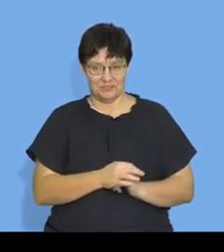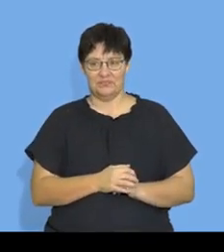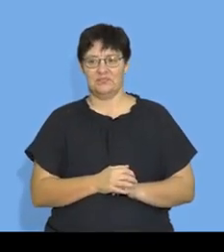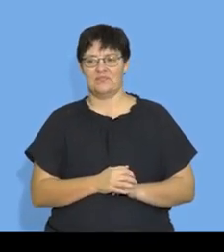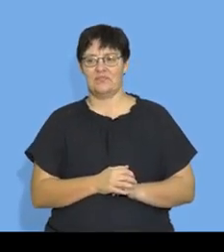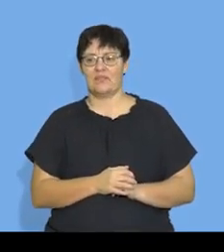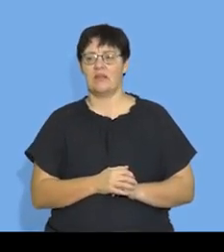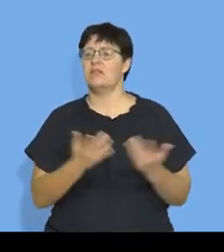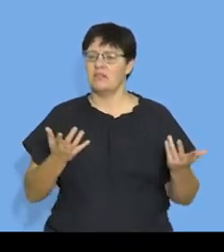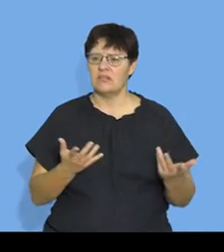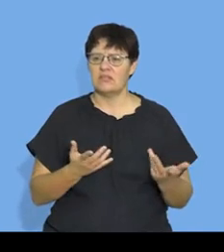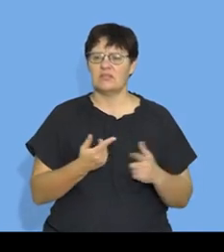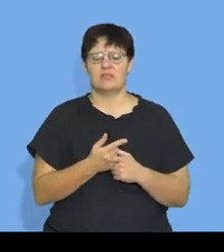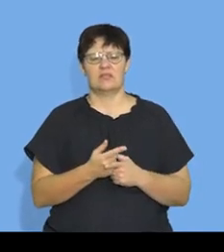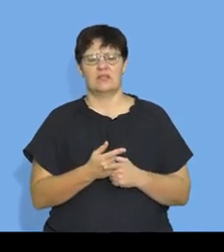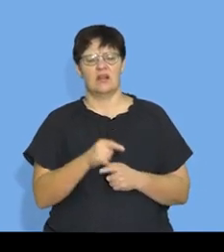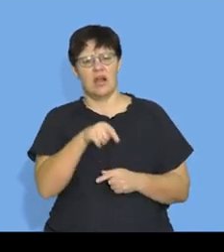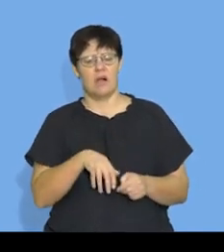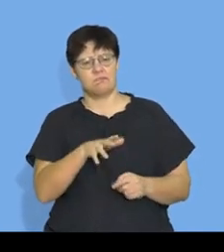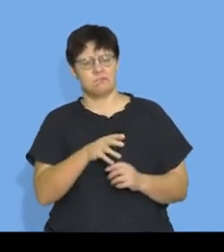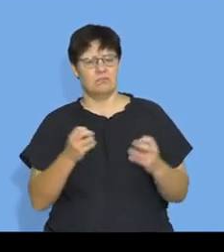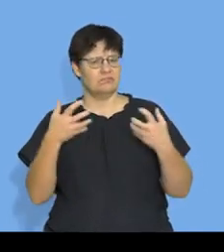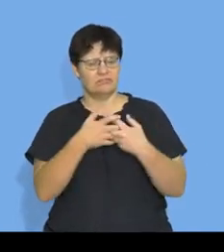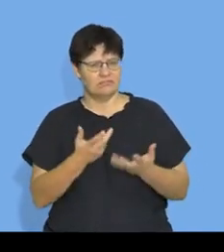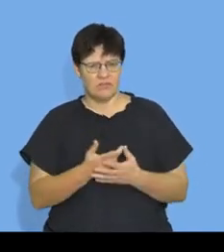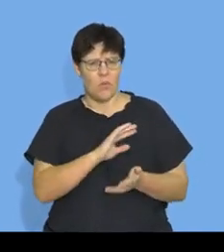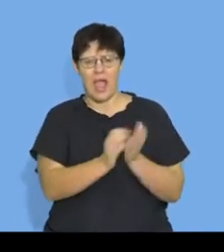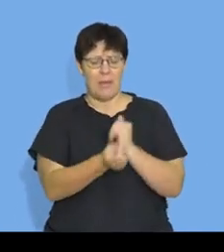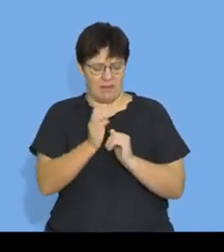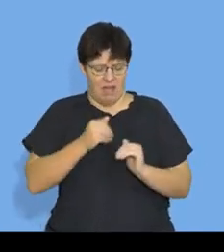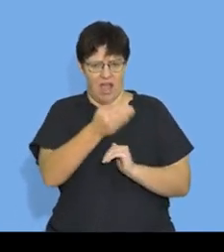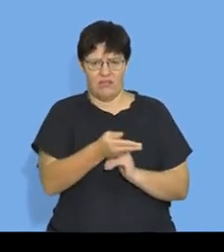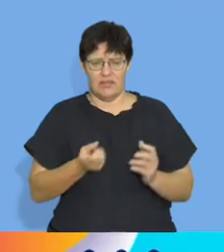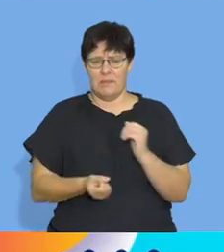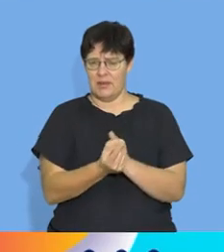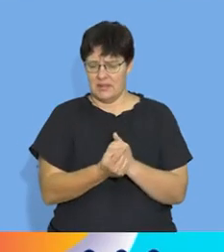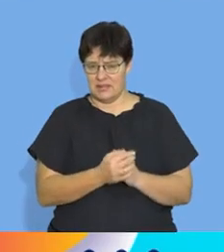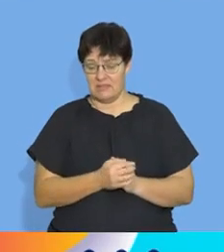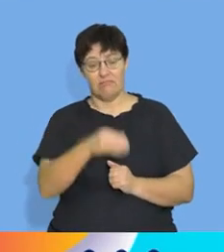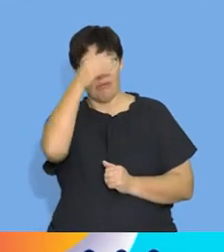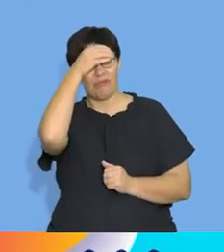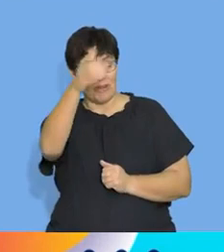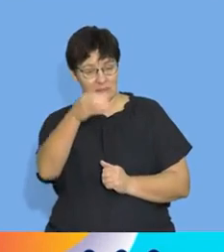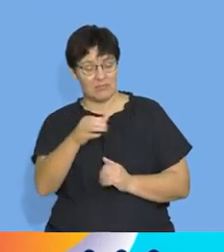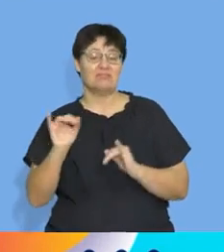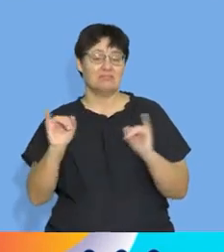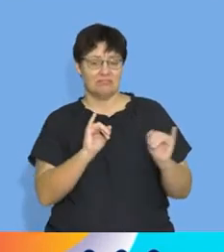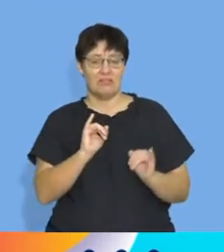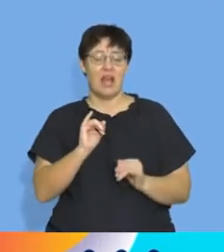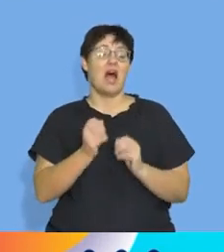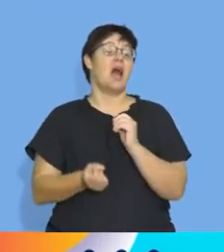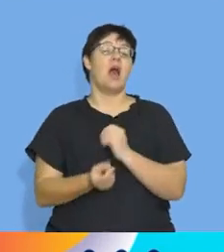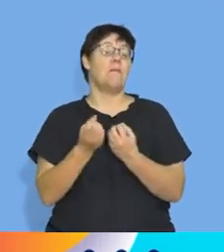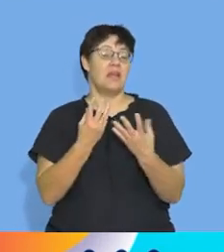post-fertilization. So what is fertilization and what happens after fertilization? It's a concept that we've been introduced to several years